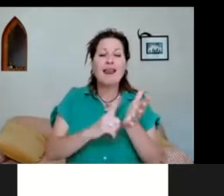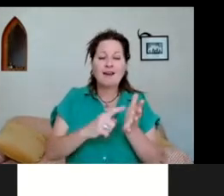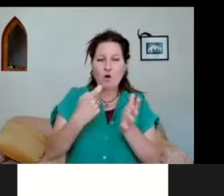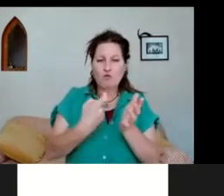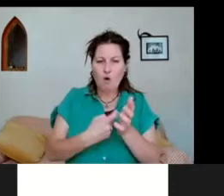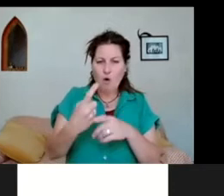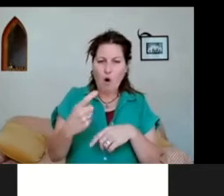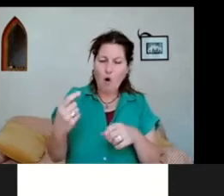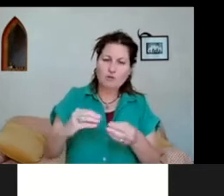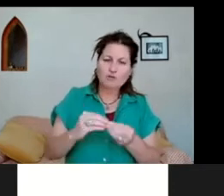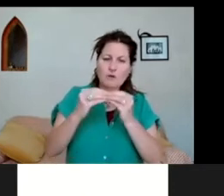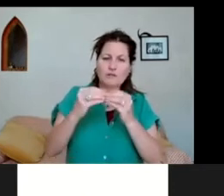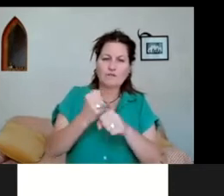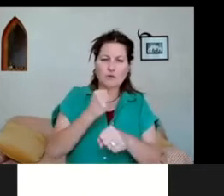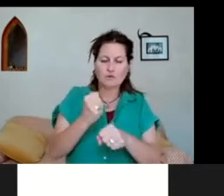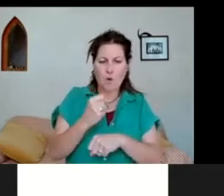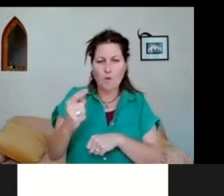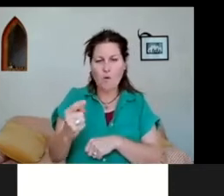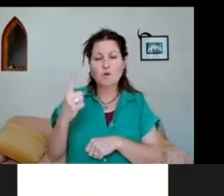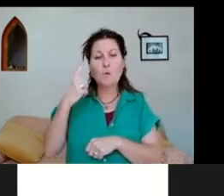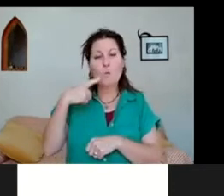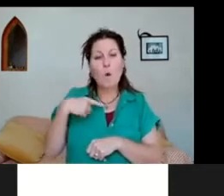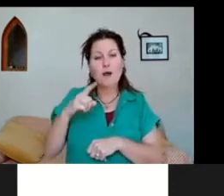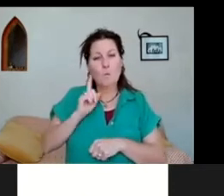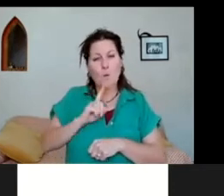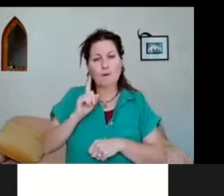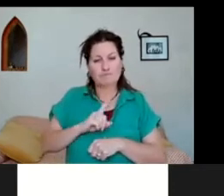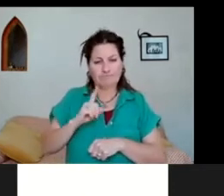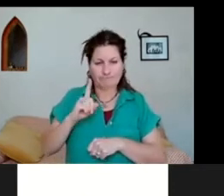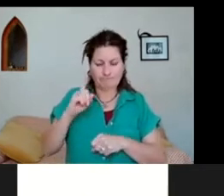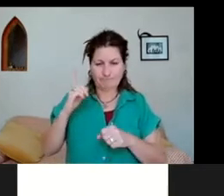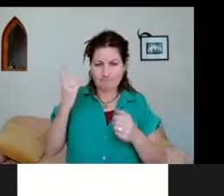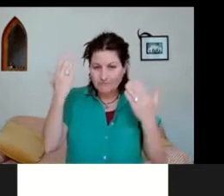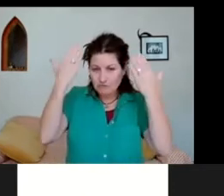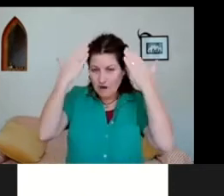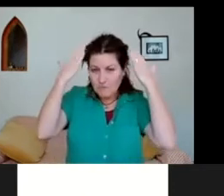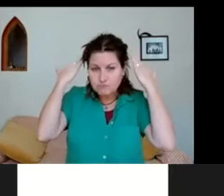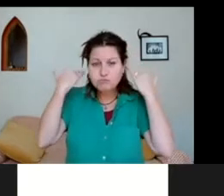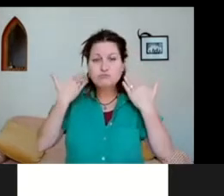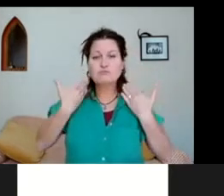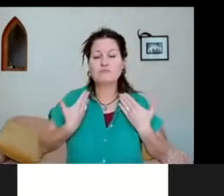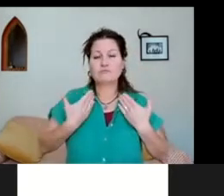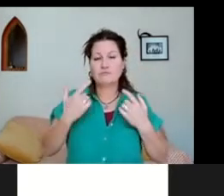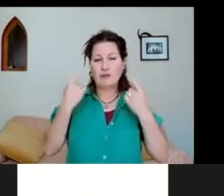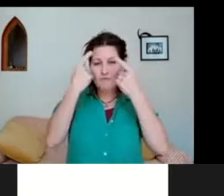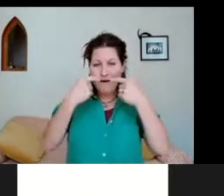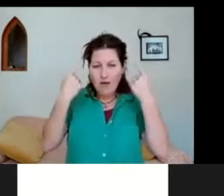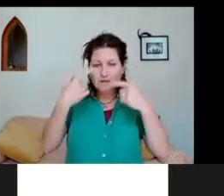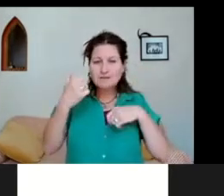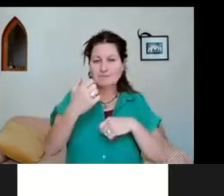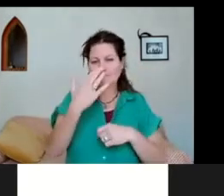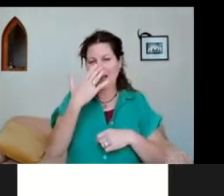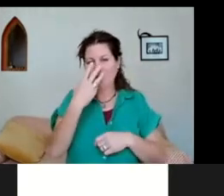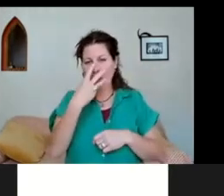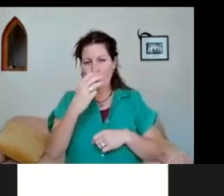long, straight, blondish hair, some round glasses, and I'm in my 30s. Today, we have two